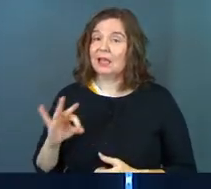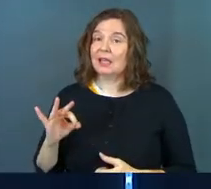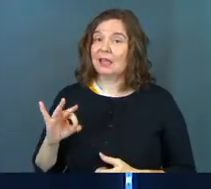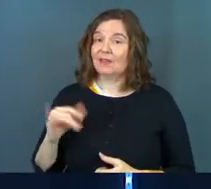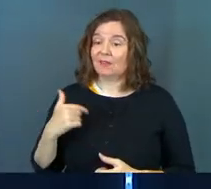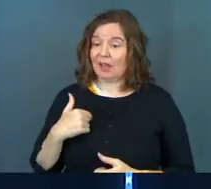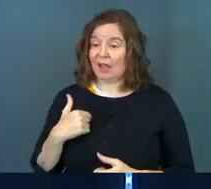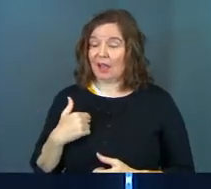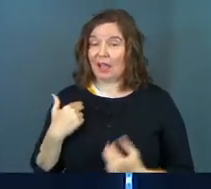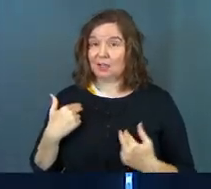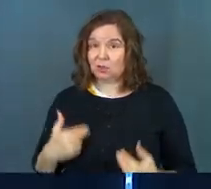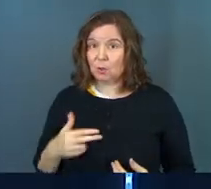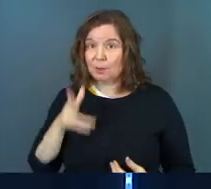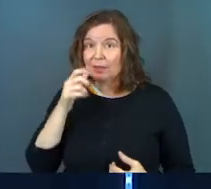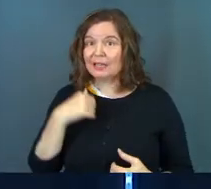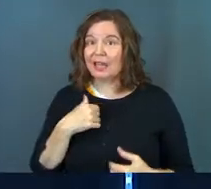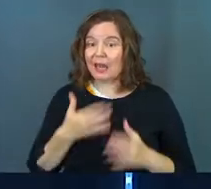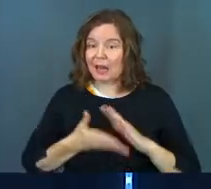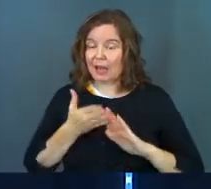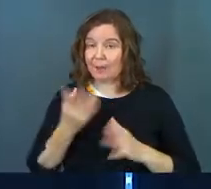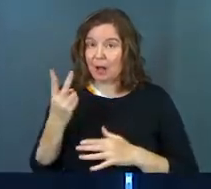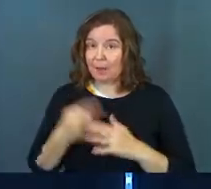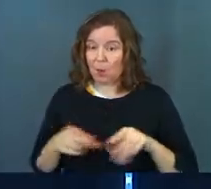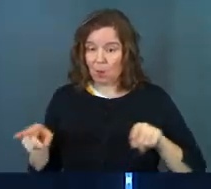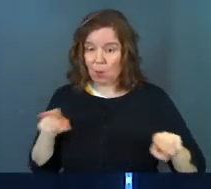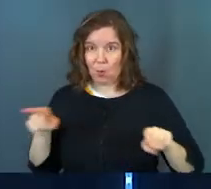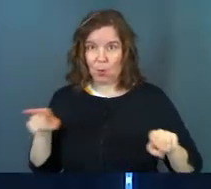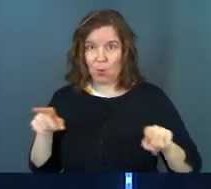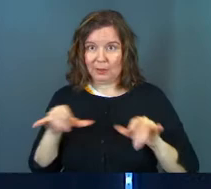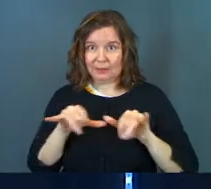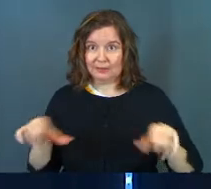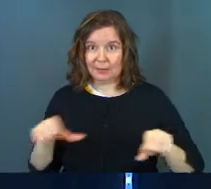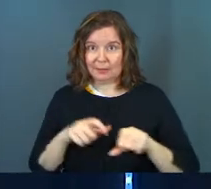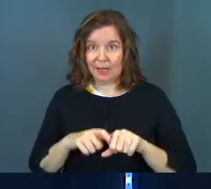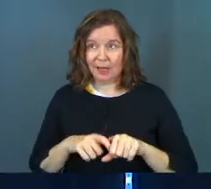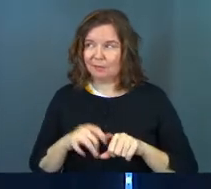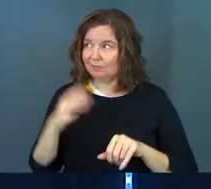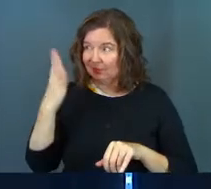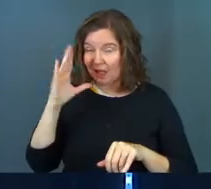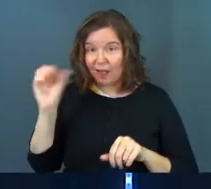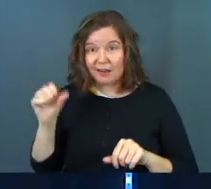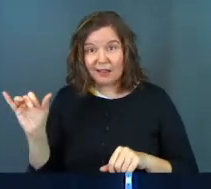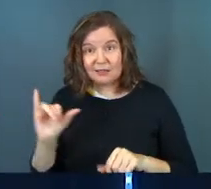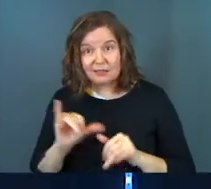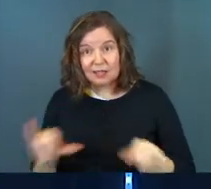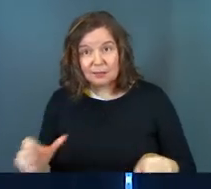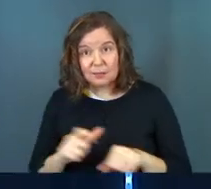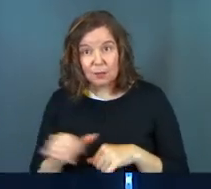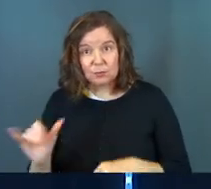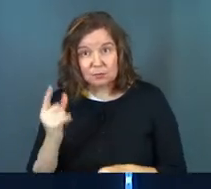if I, as a human parent, can operate on both threads like that, can't God?